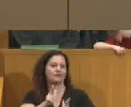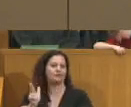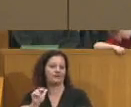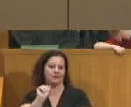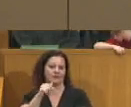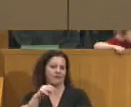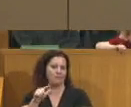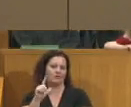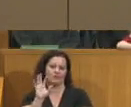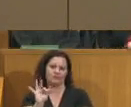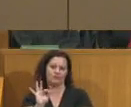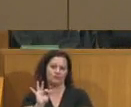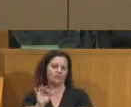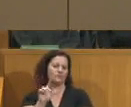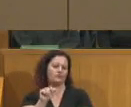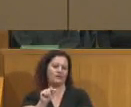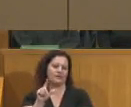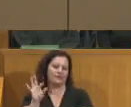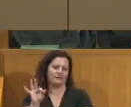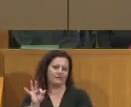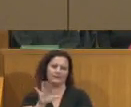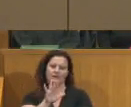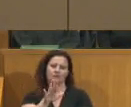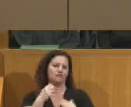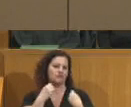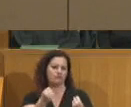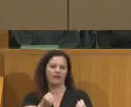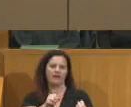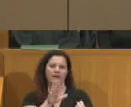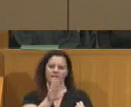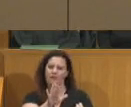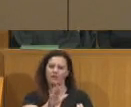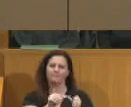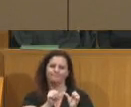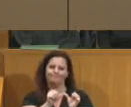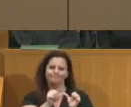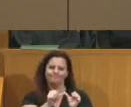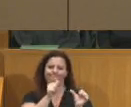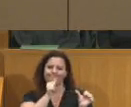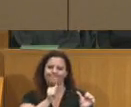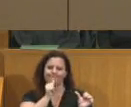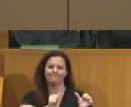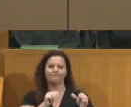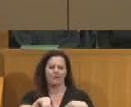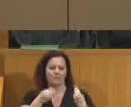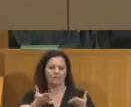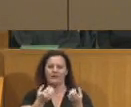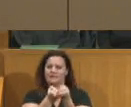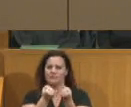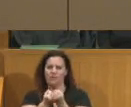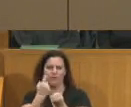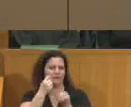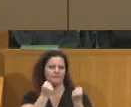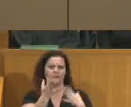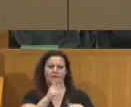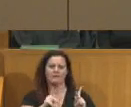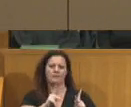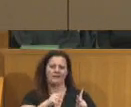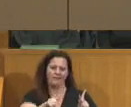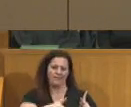exceptional. It was strong, and you were with us every step of the way. The focus on his community partnerships evident through the